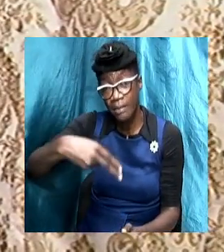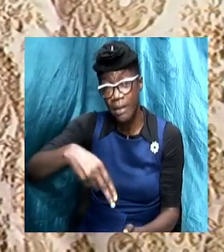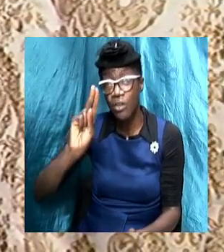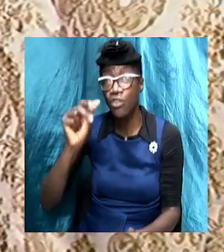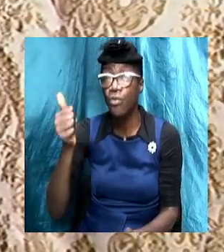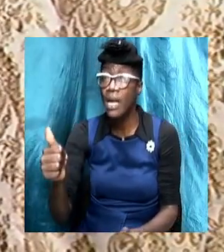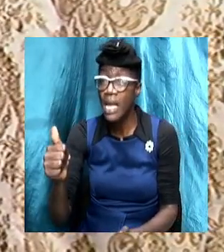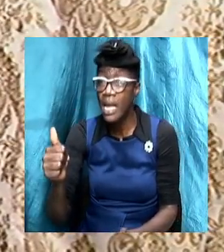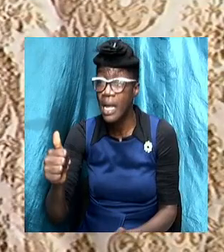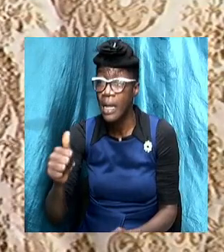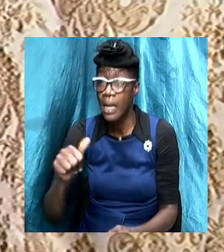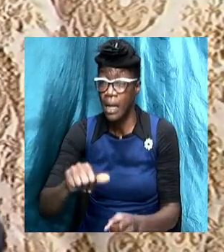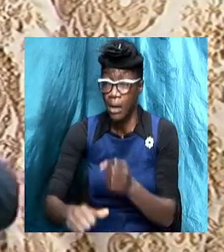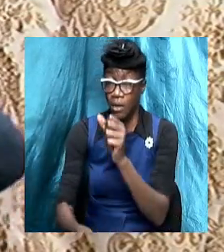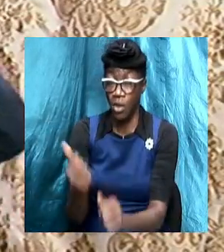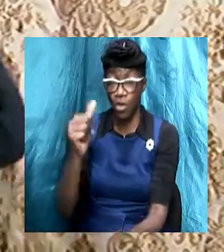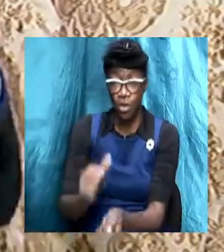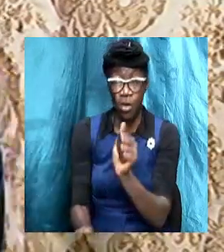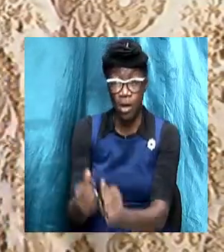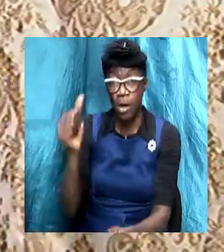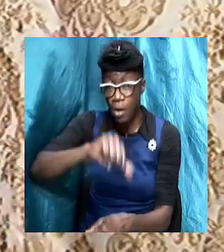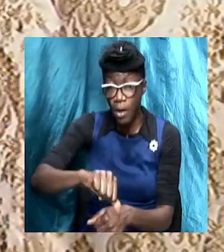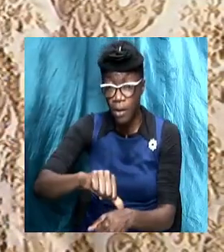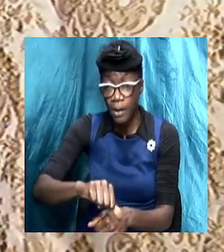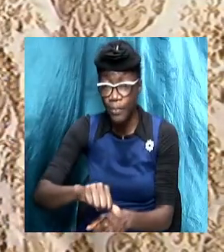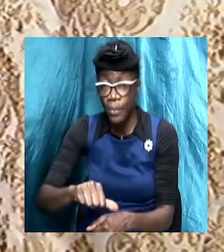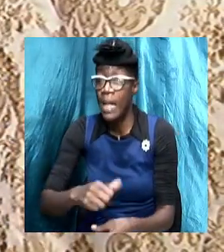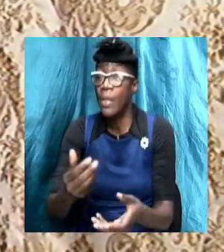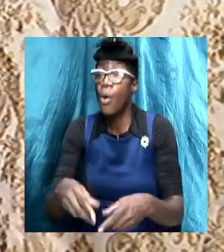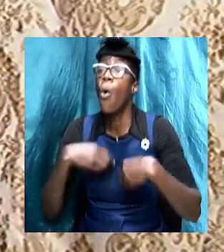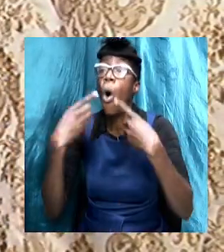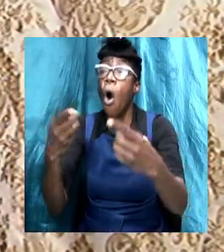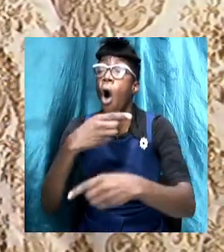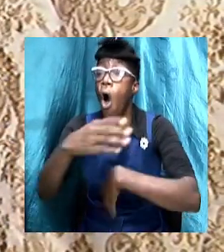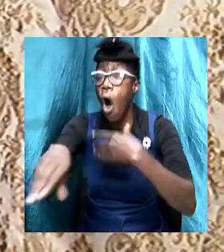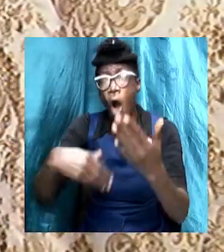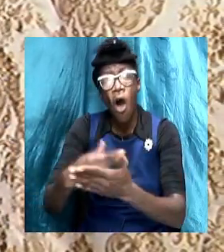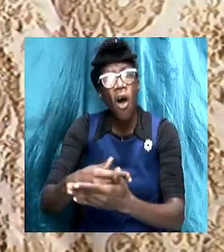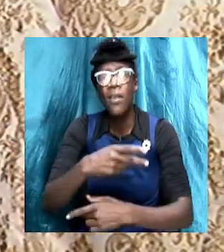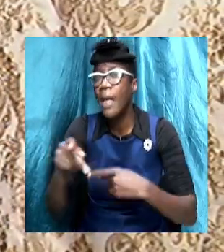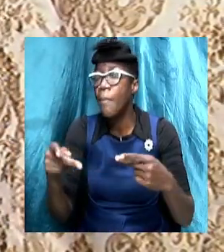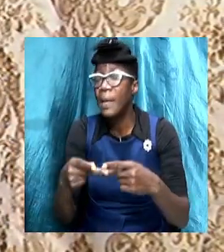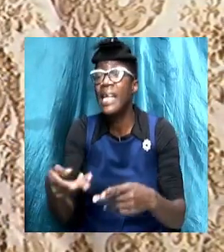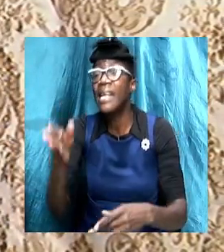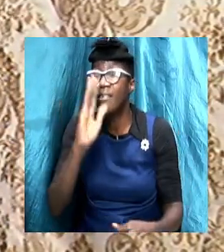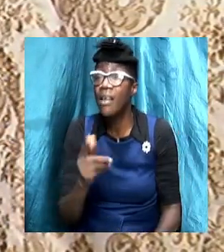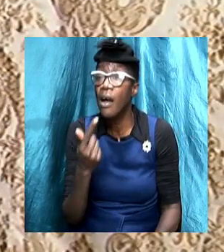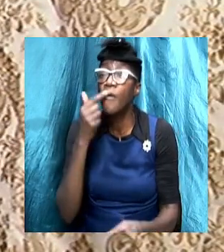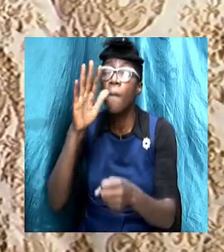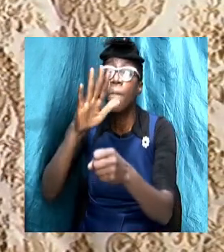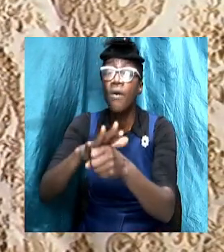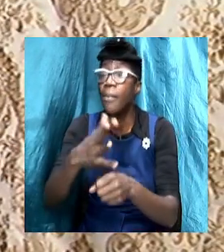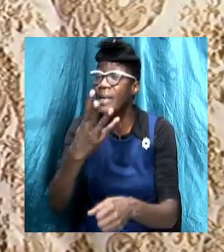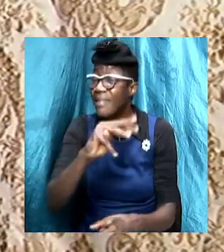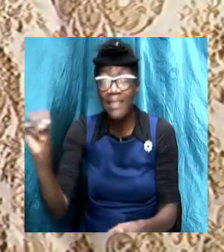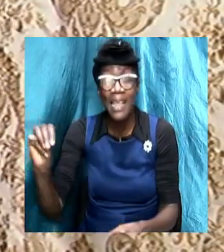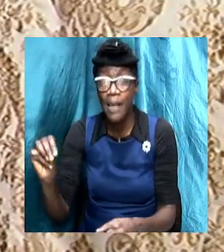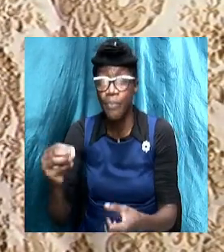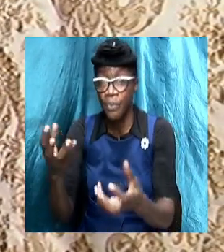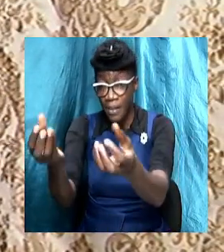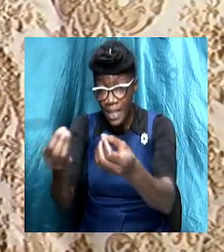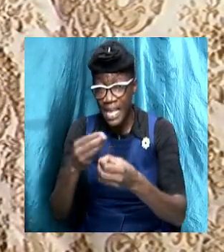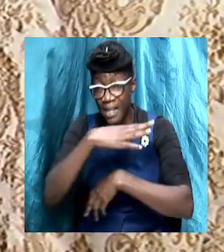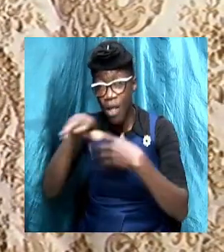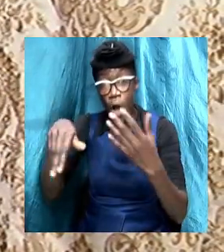conquering all the lands, and where they were inhabiting all the places that God had promised them. Amen. And they got all that